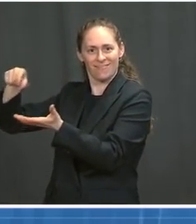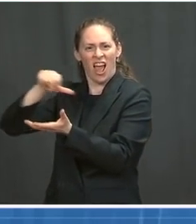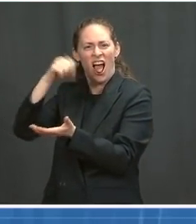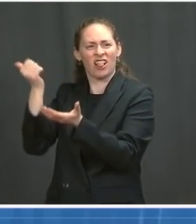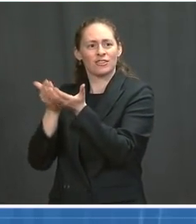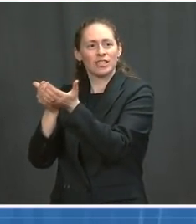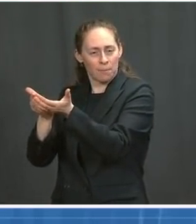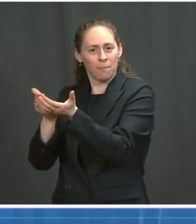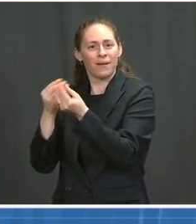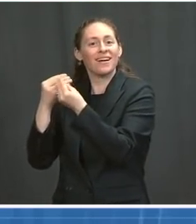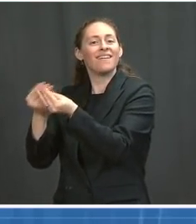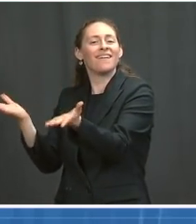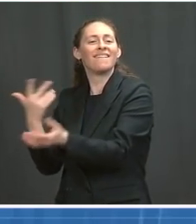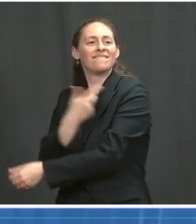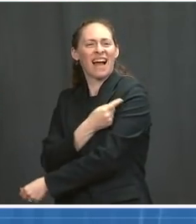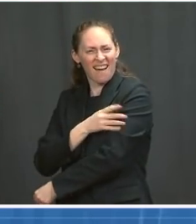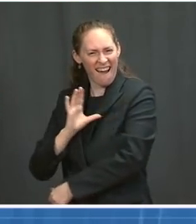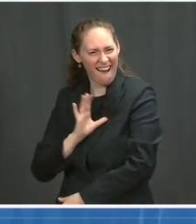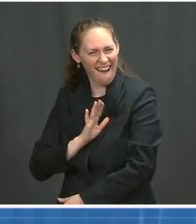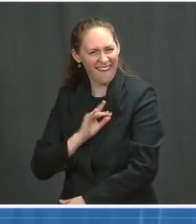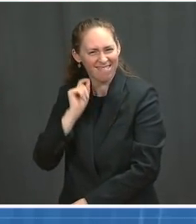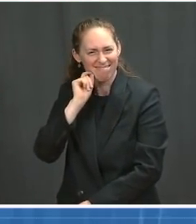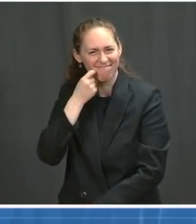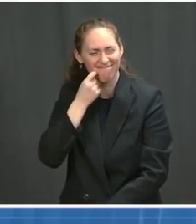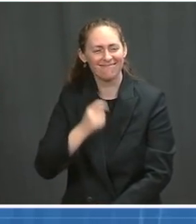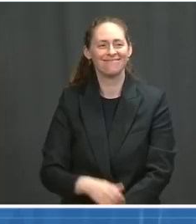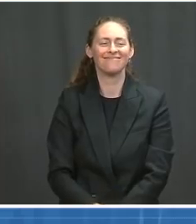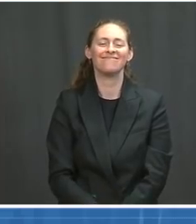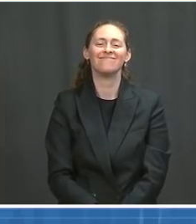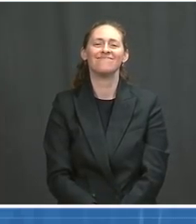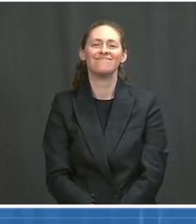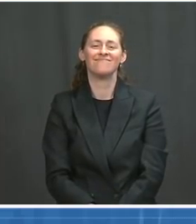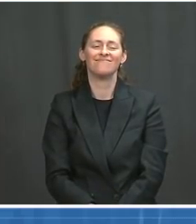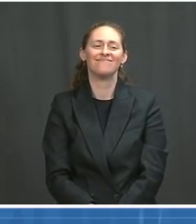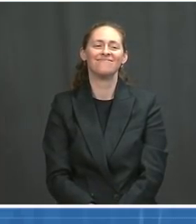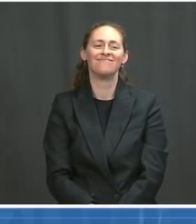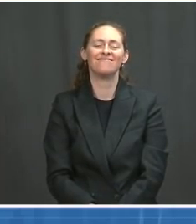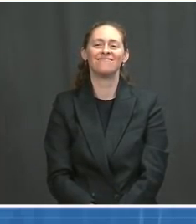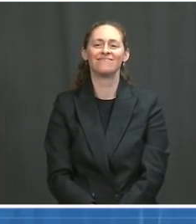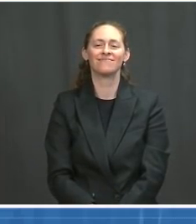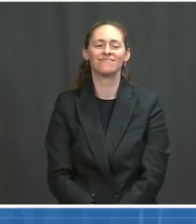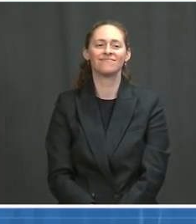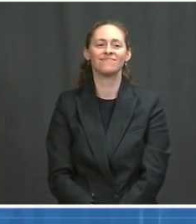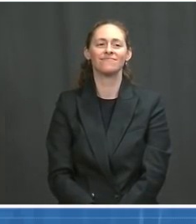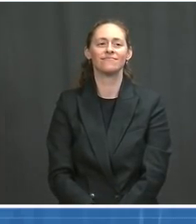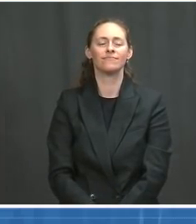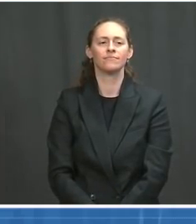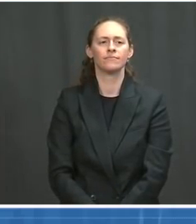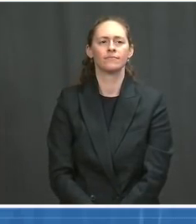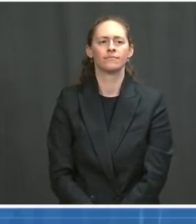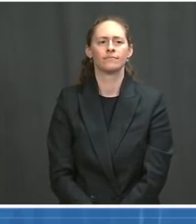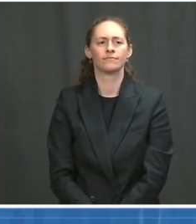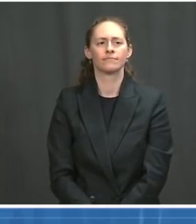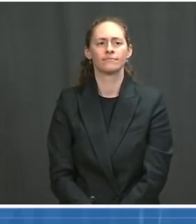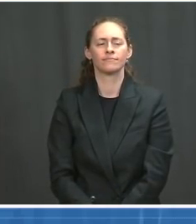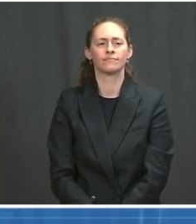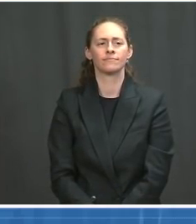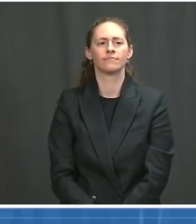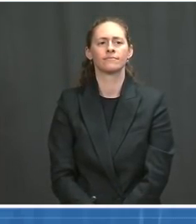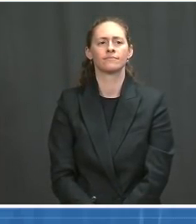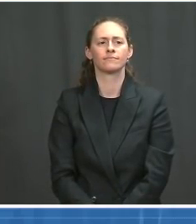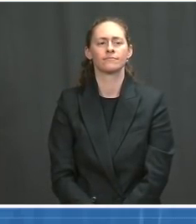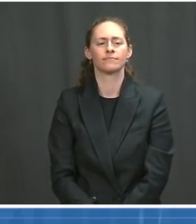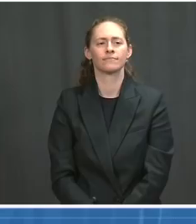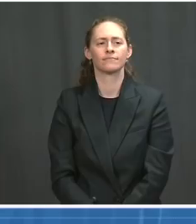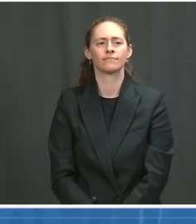We're also in a new phase of our work on the global front. As the President has said, the pandemic knows no borders. And he has committed